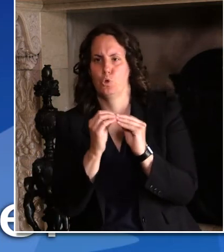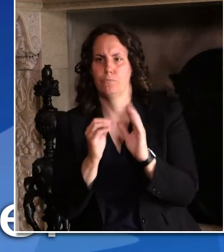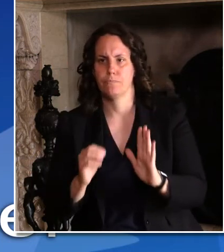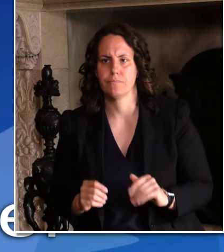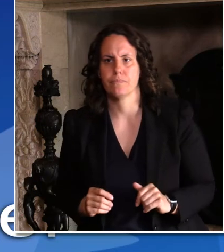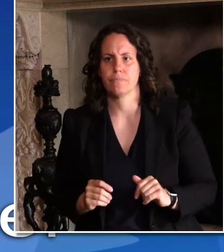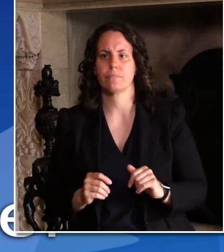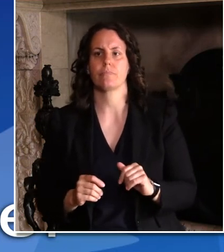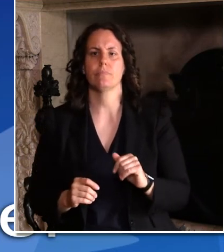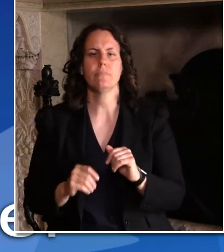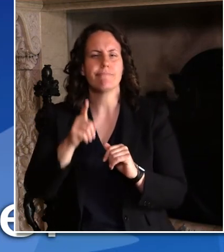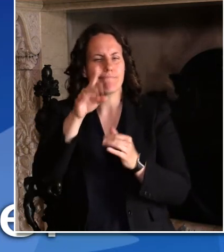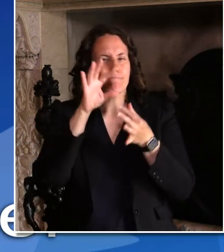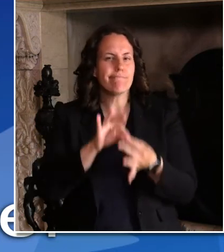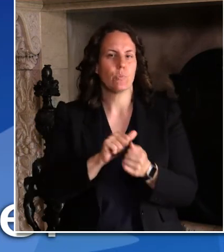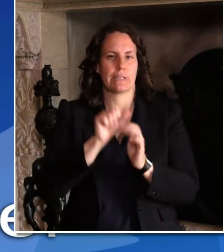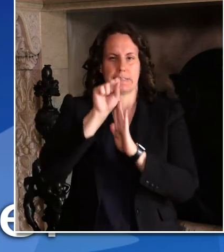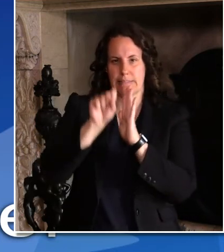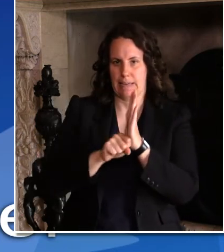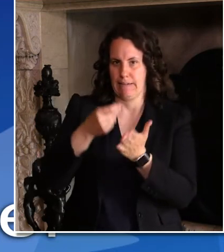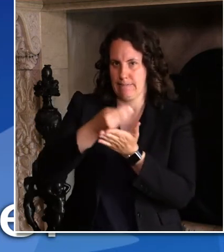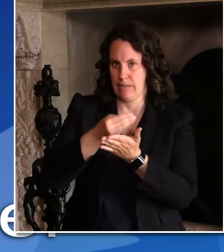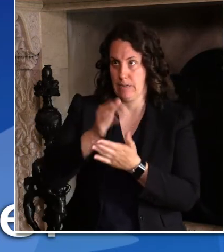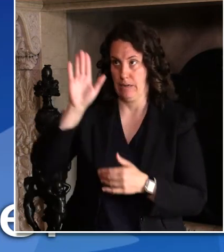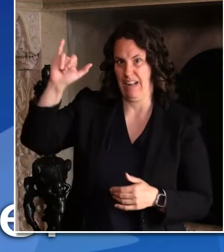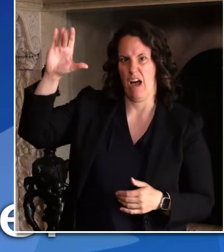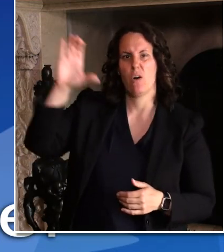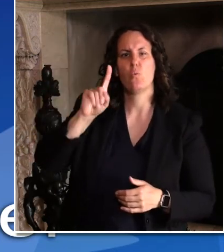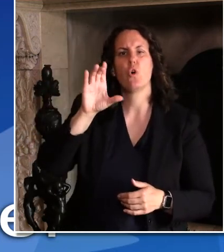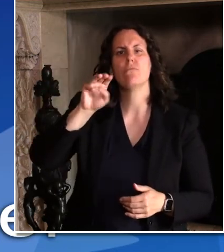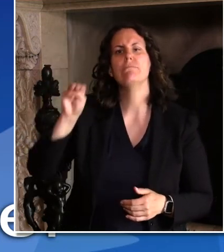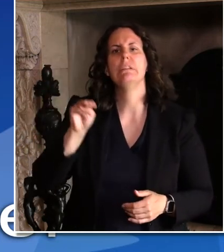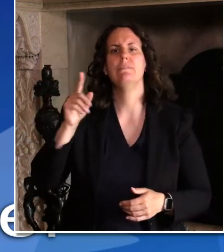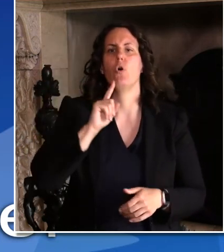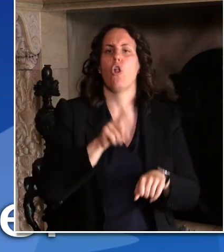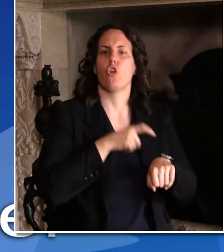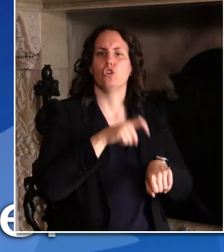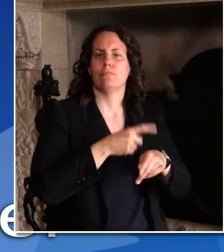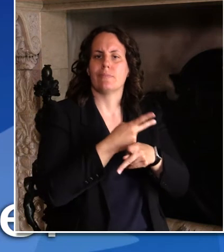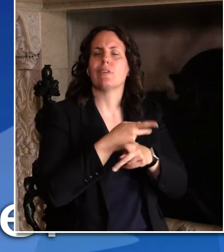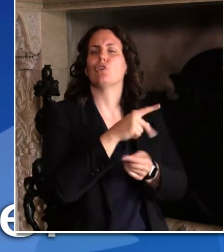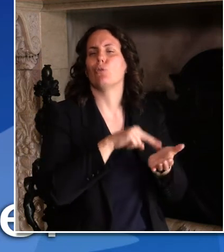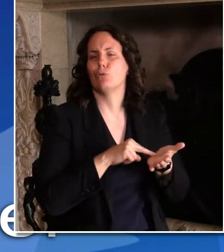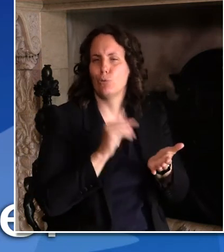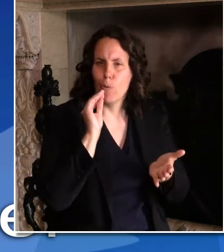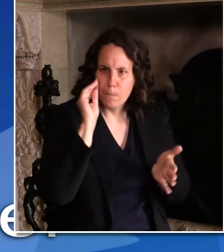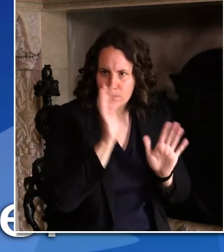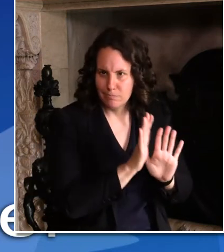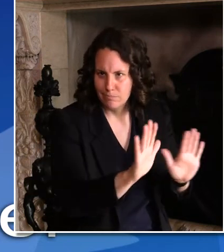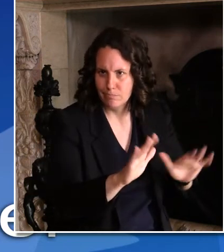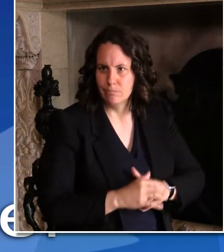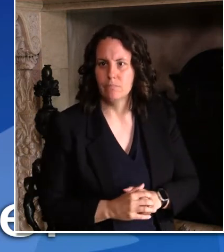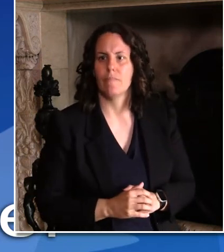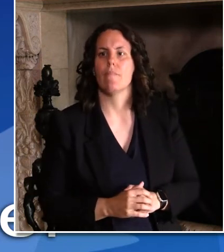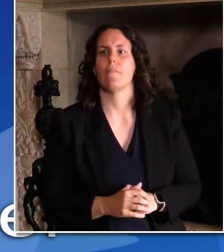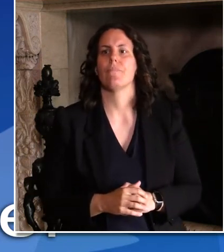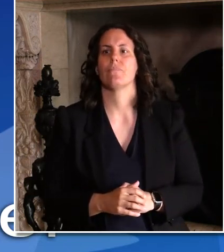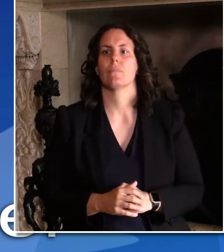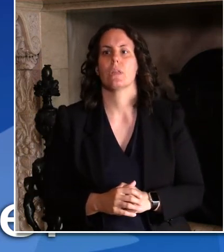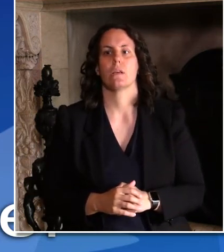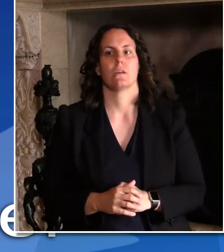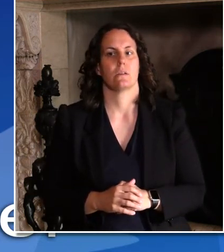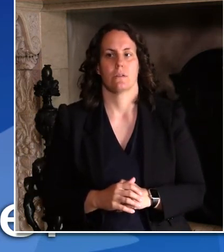being allocated to long-term care facilities. I just wanted to double check that there was no state money allocated